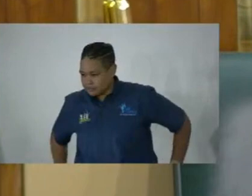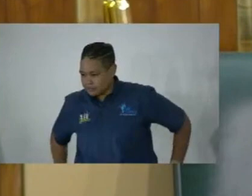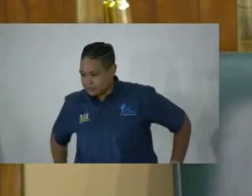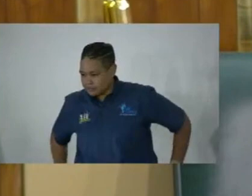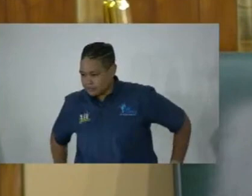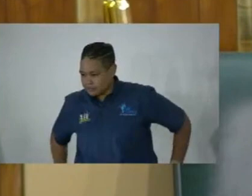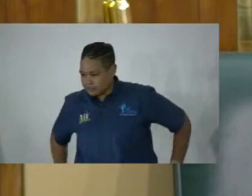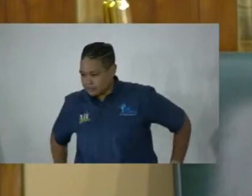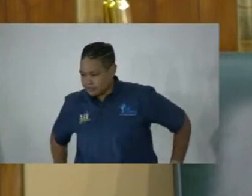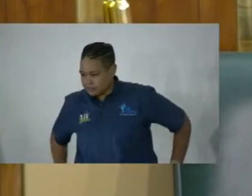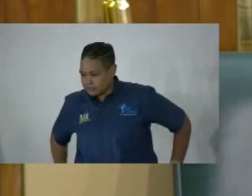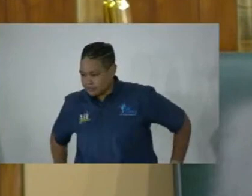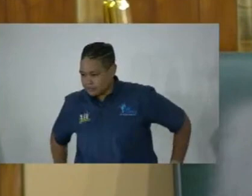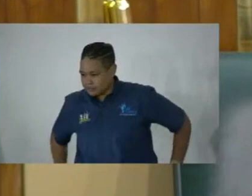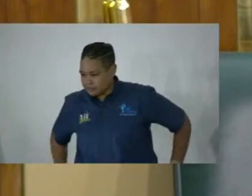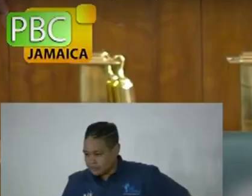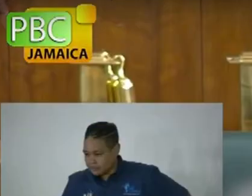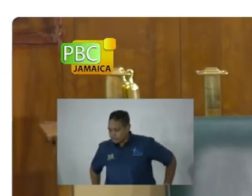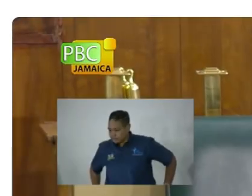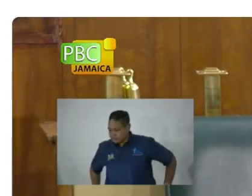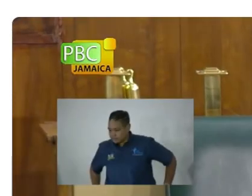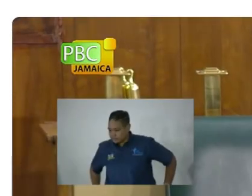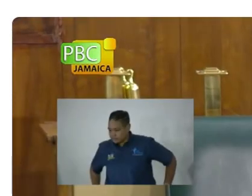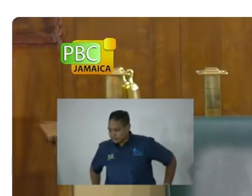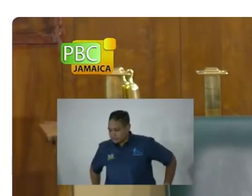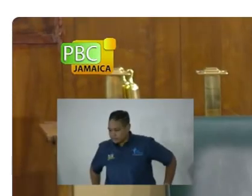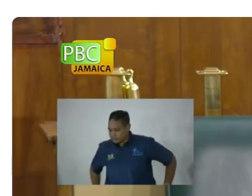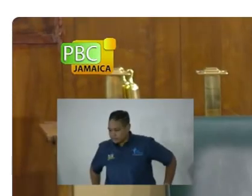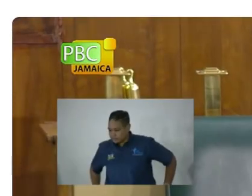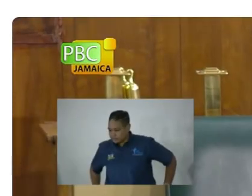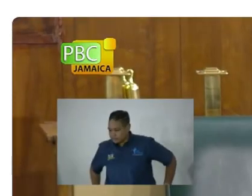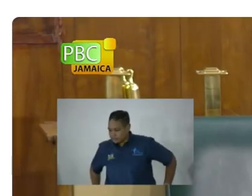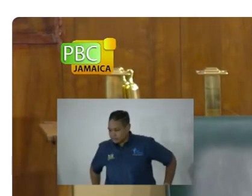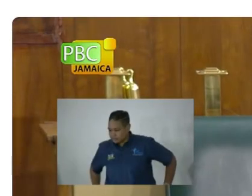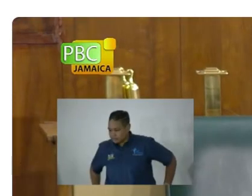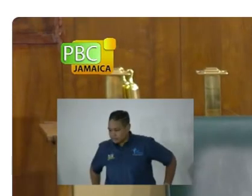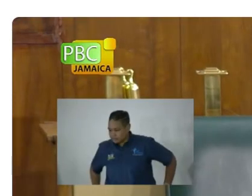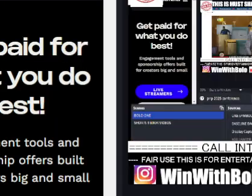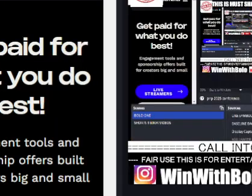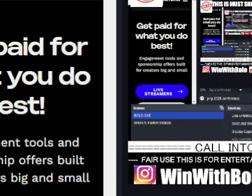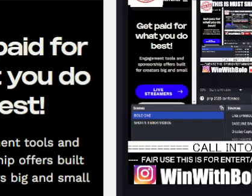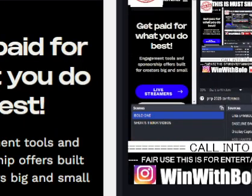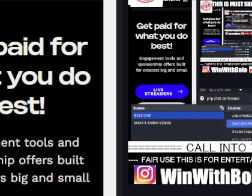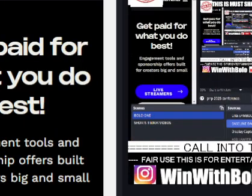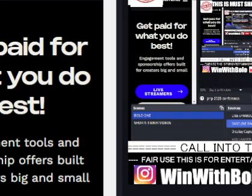know what you guys think. And go and listen to his speech in full.